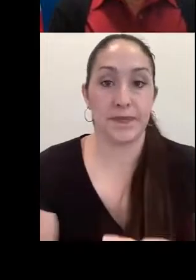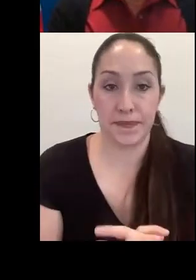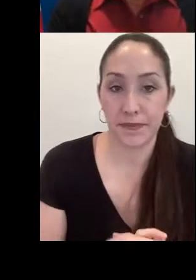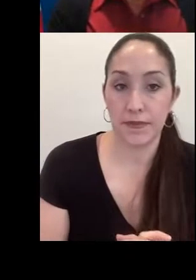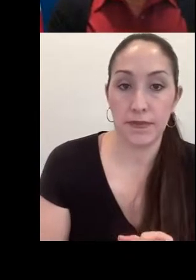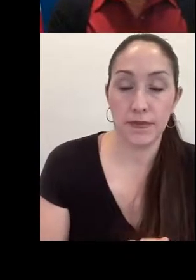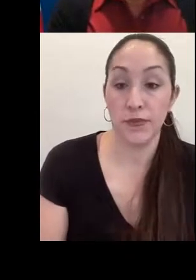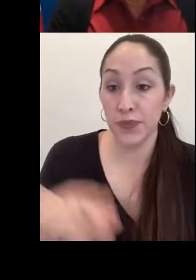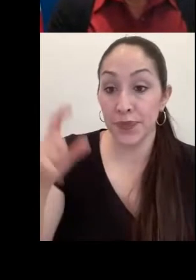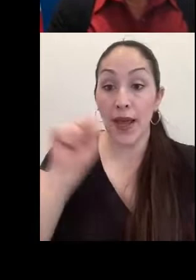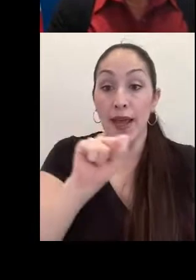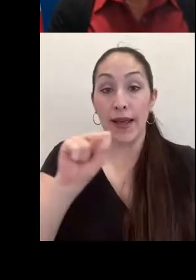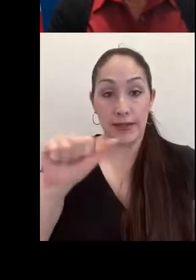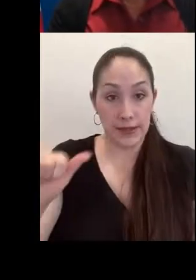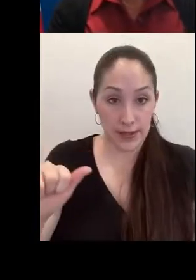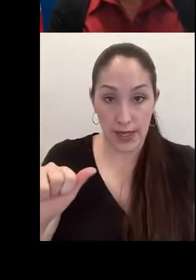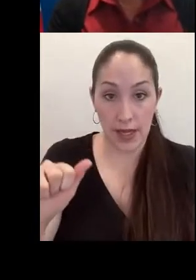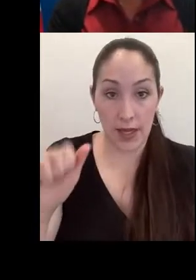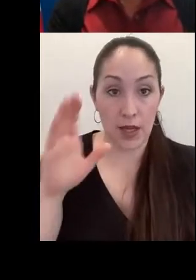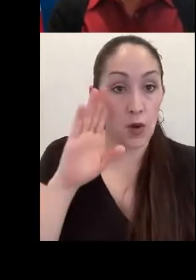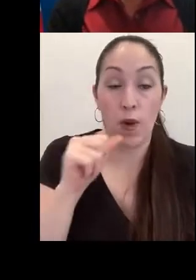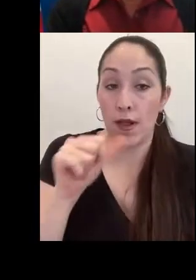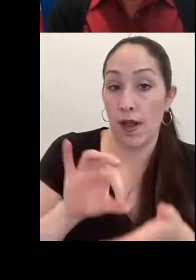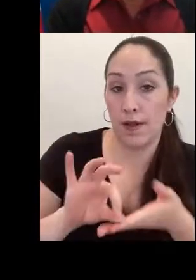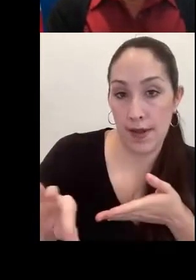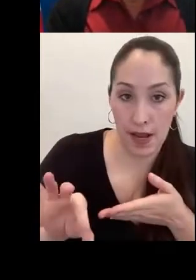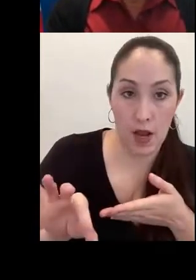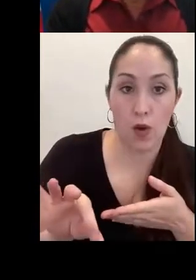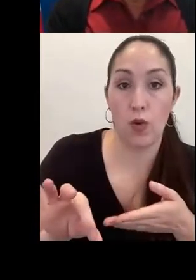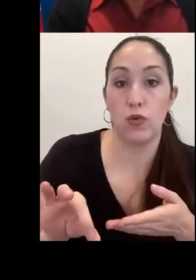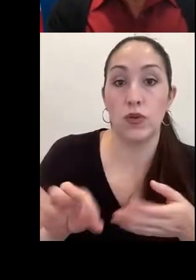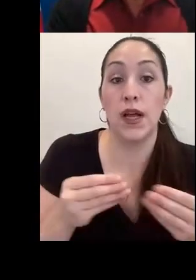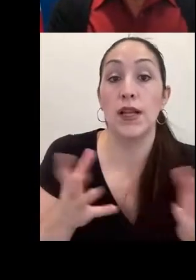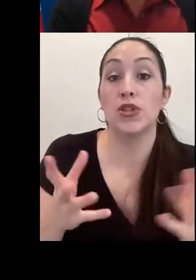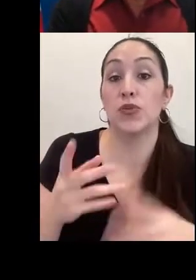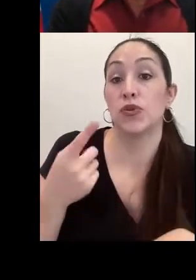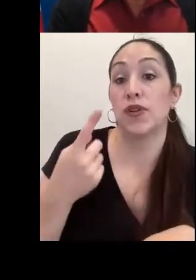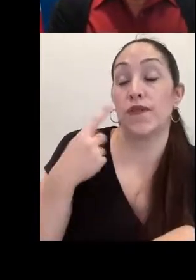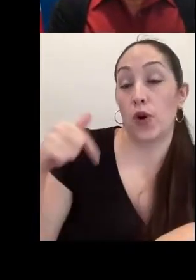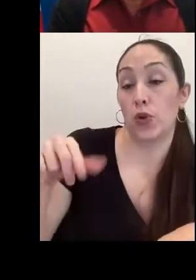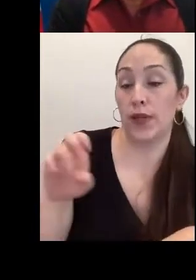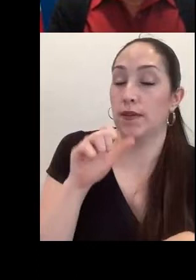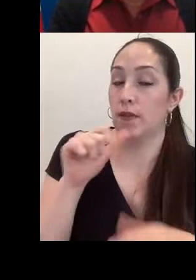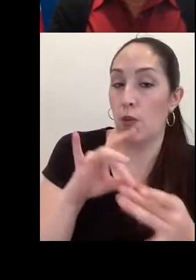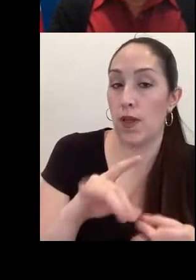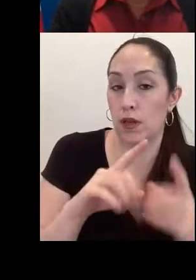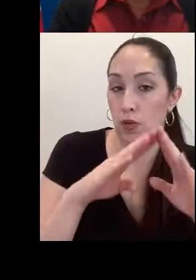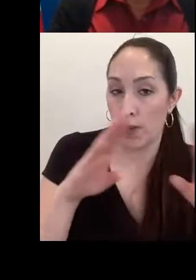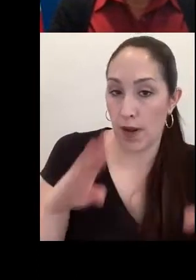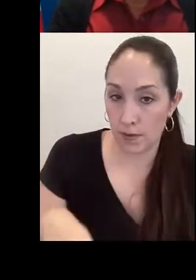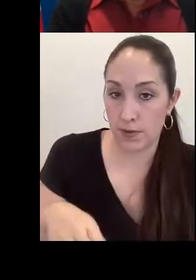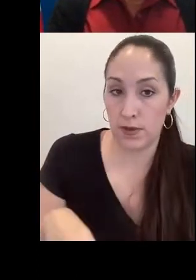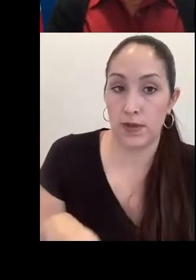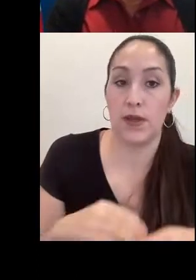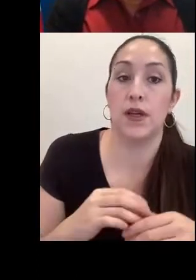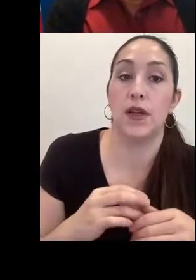Now, SSA would exclude a distribution from a QDE not related to housing from the designated beneficiary's countable